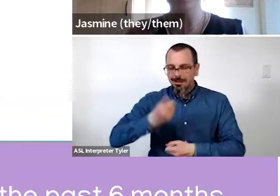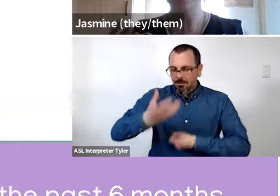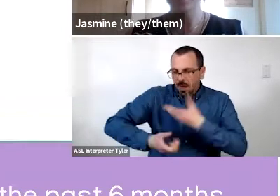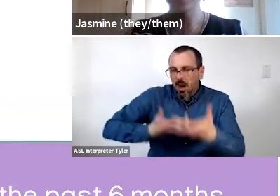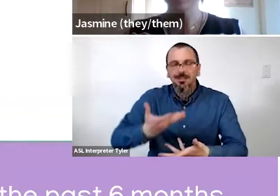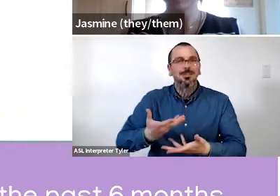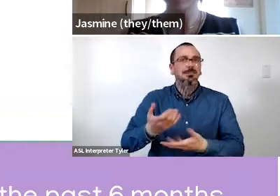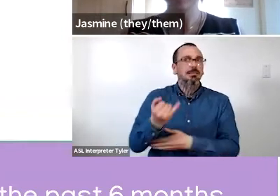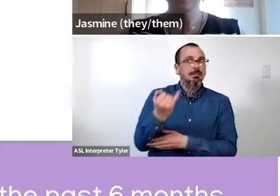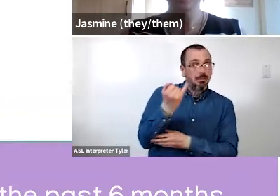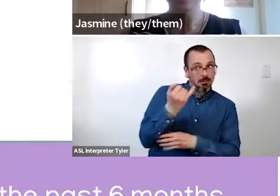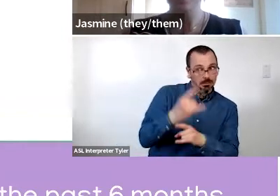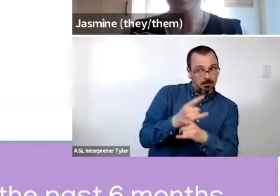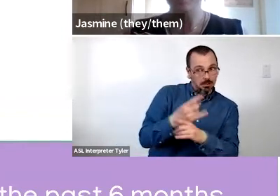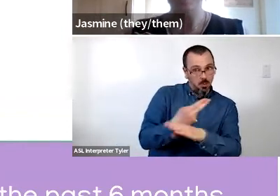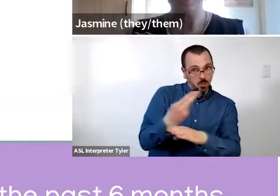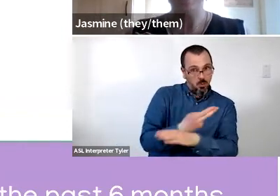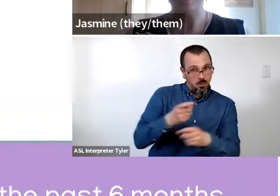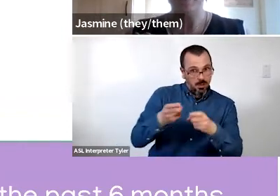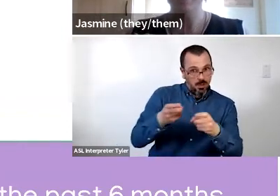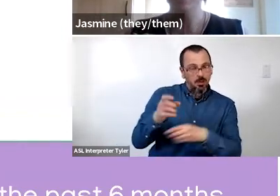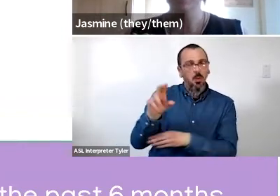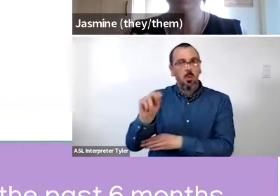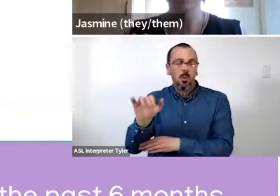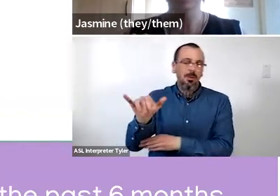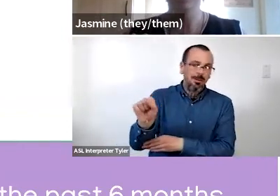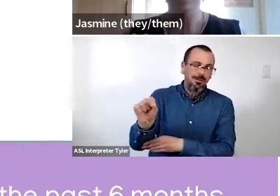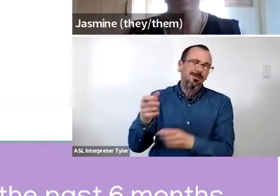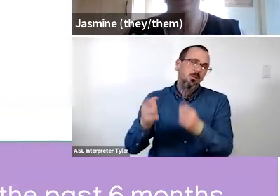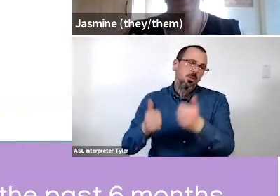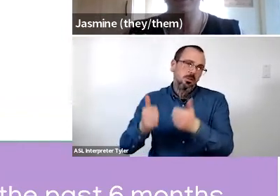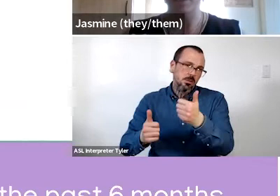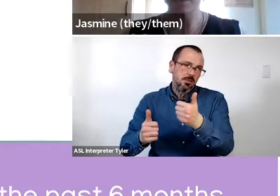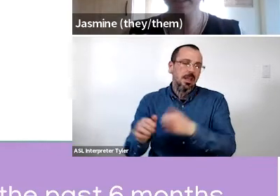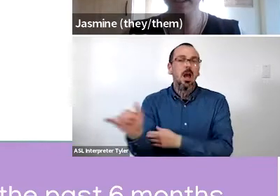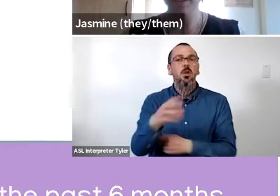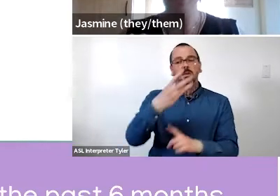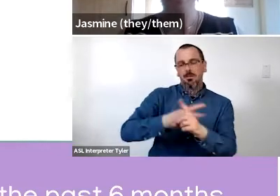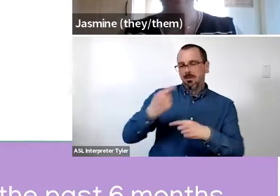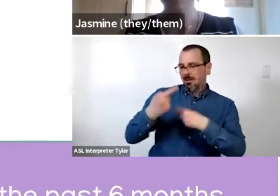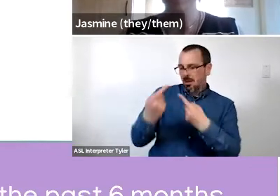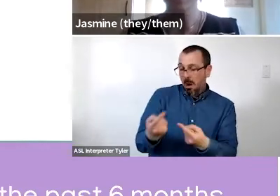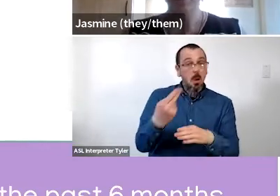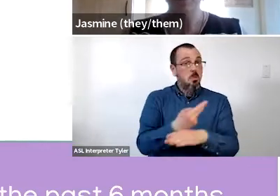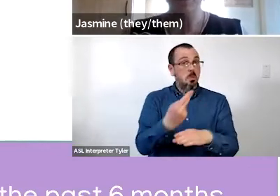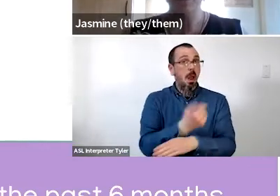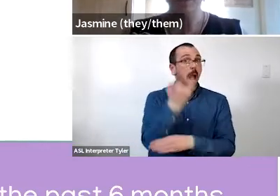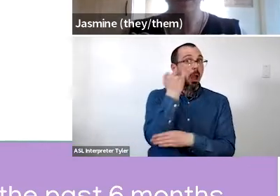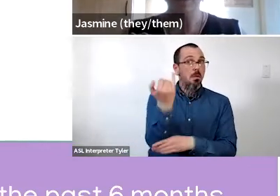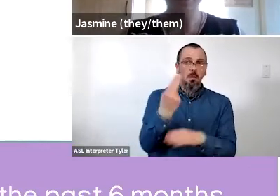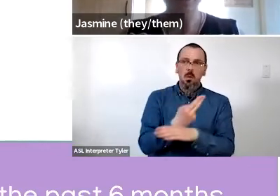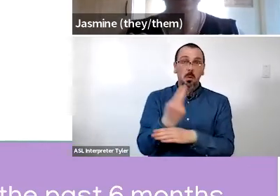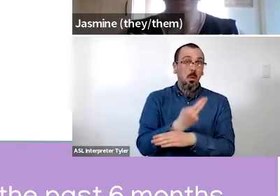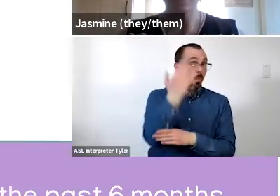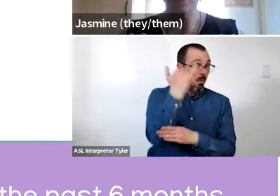they were assigned a no if they did not use substances in the past 6 months, or if they used substances for a different reason. And this is because I really wanted to